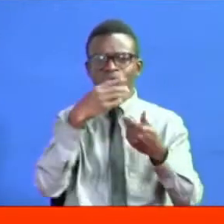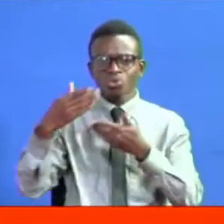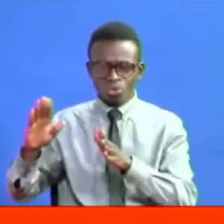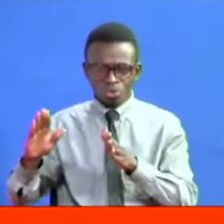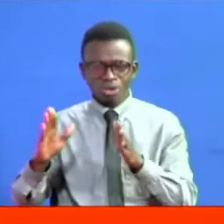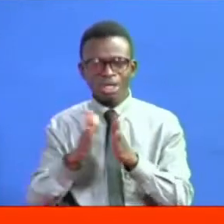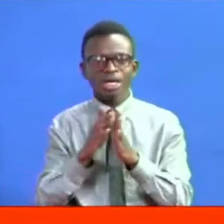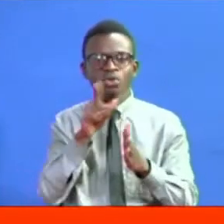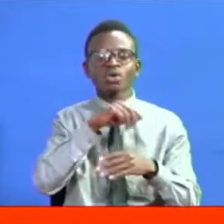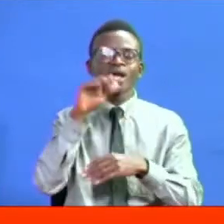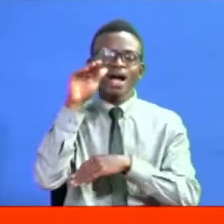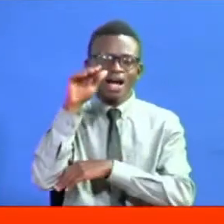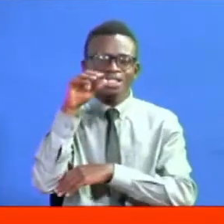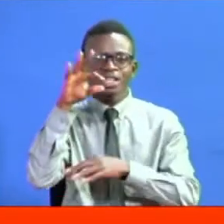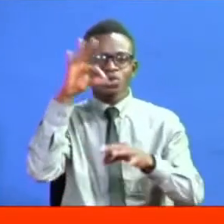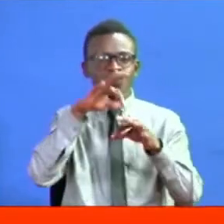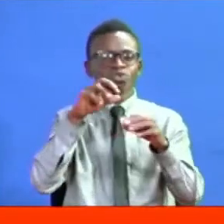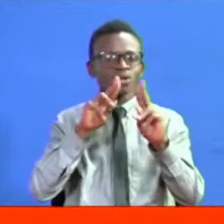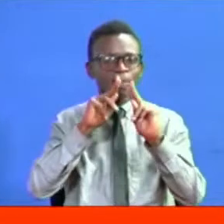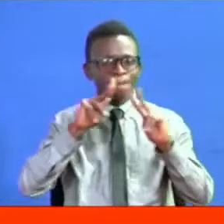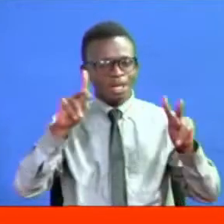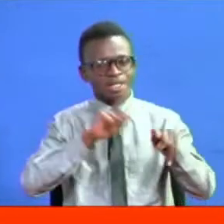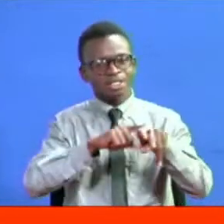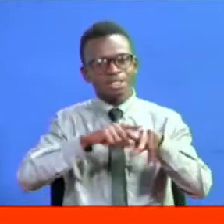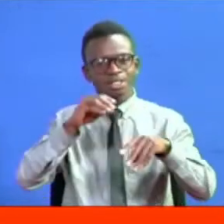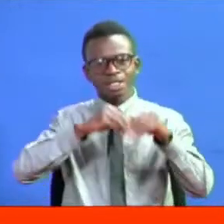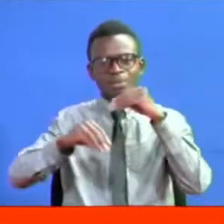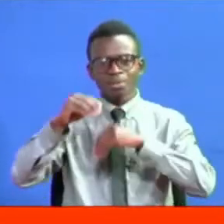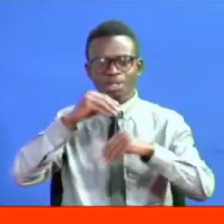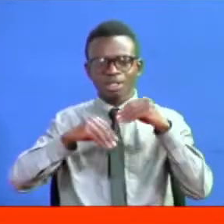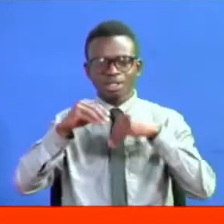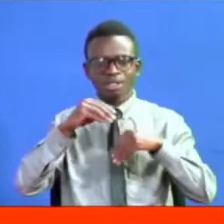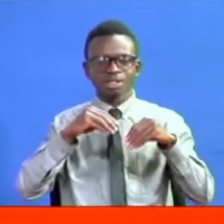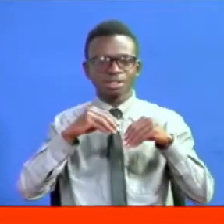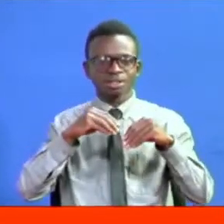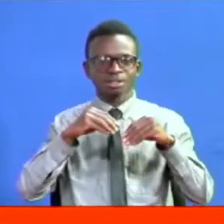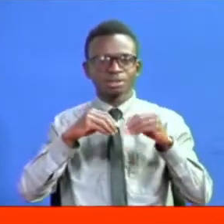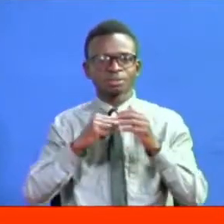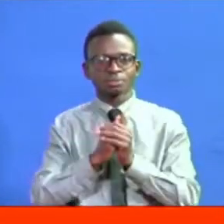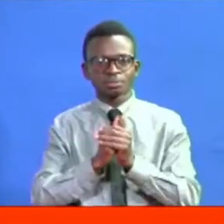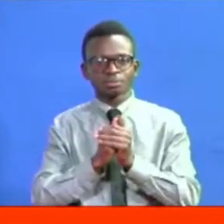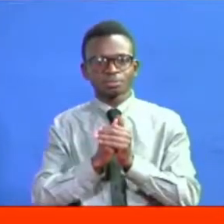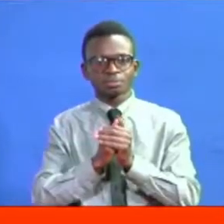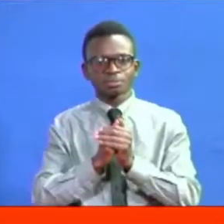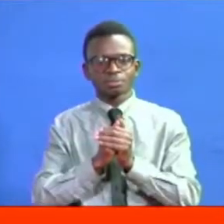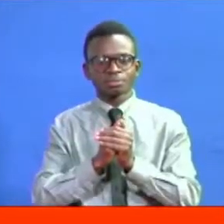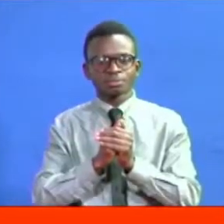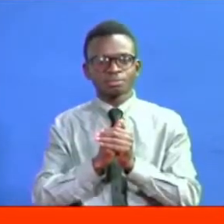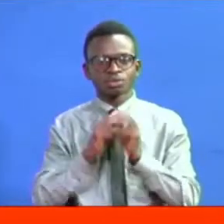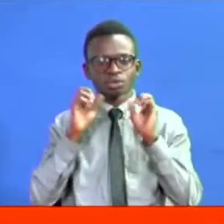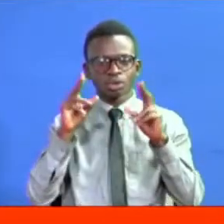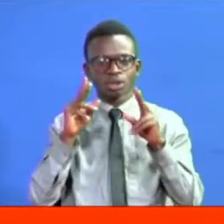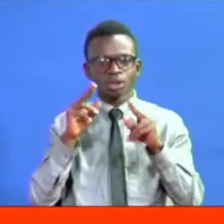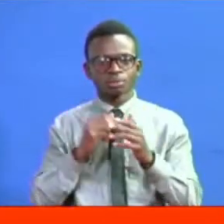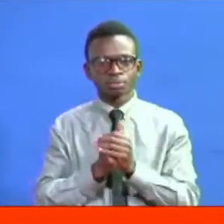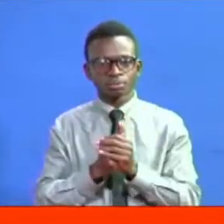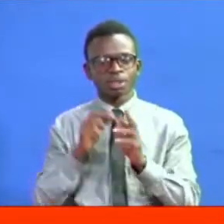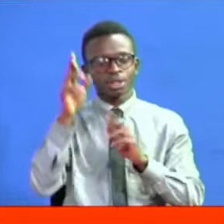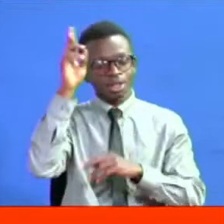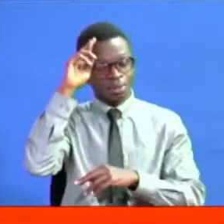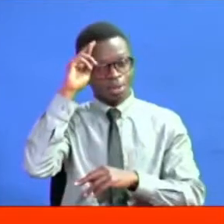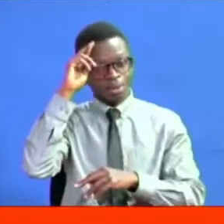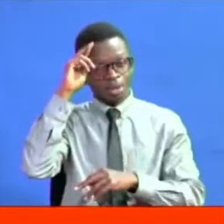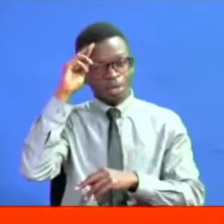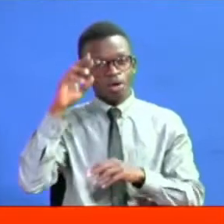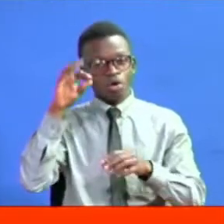urge you to vote peacefully even as we proceed to next week's general polls. All right. So remember